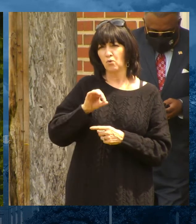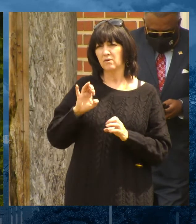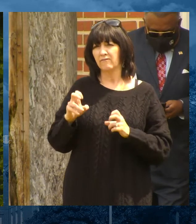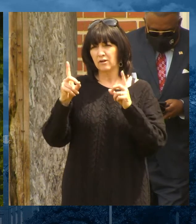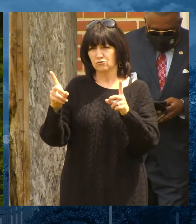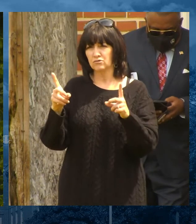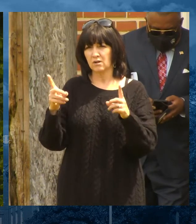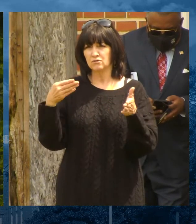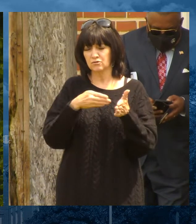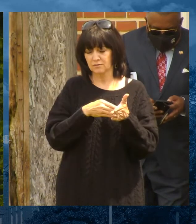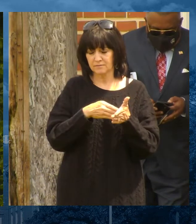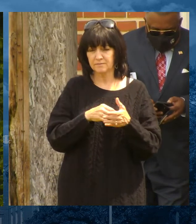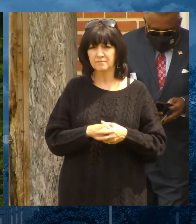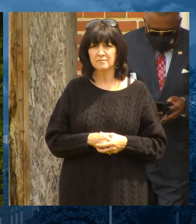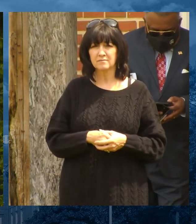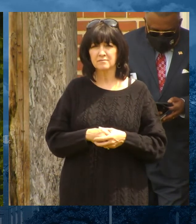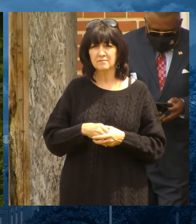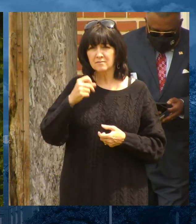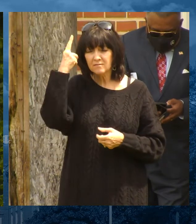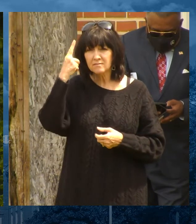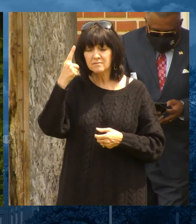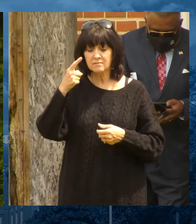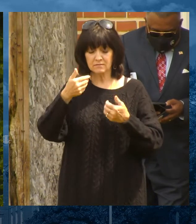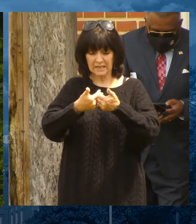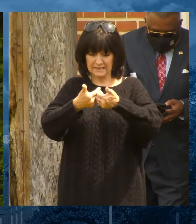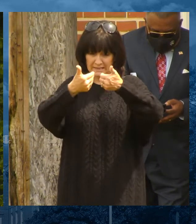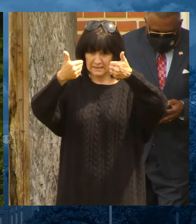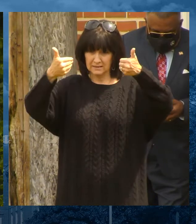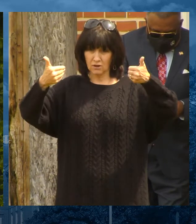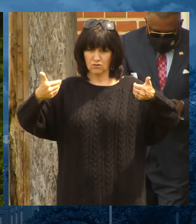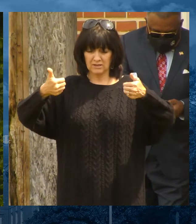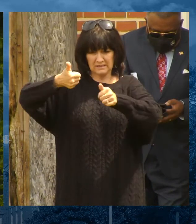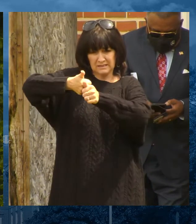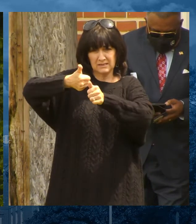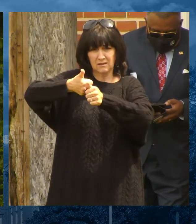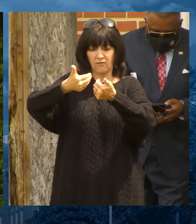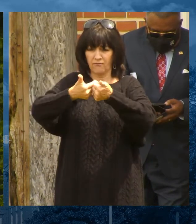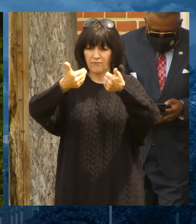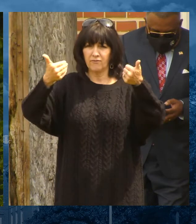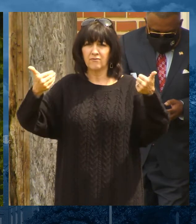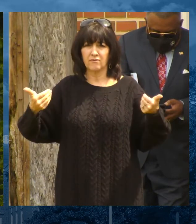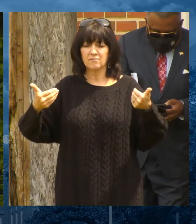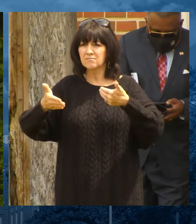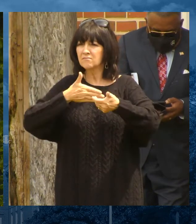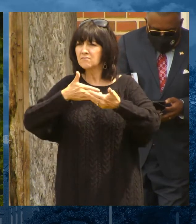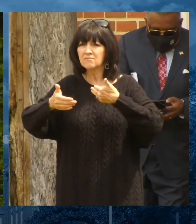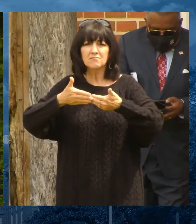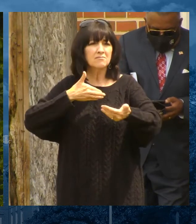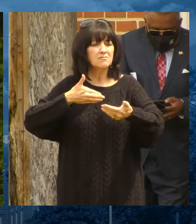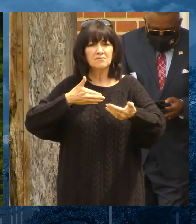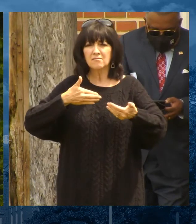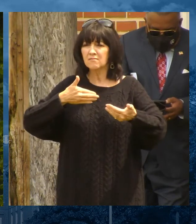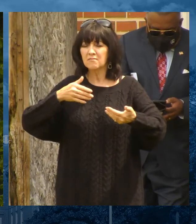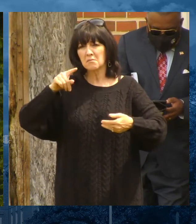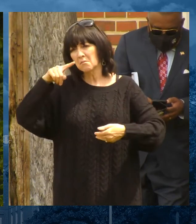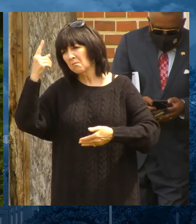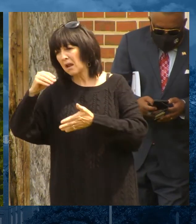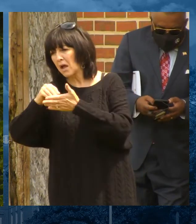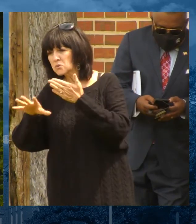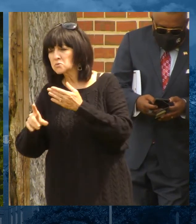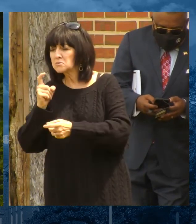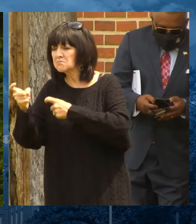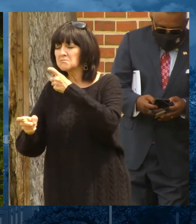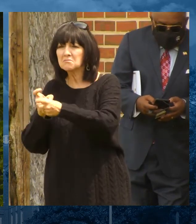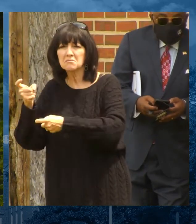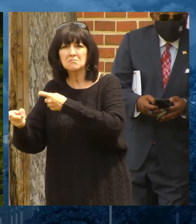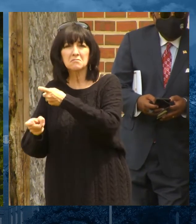that segregation itself, regardless of whether black students are provided equal opportunities